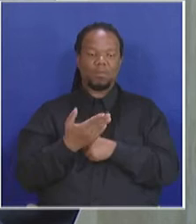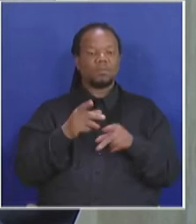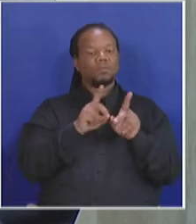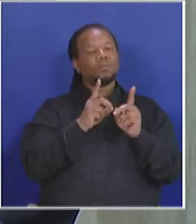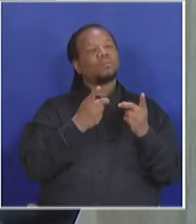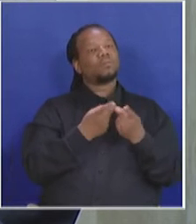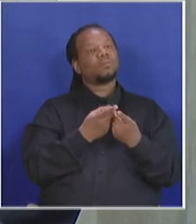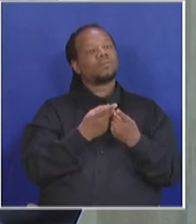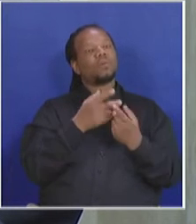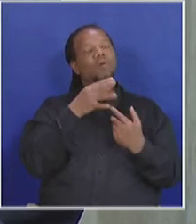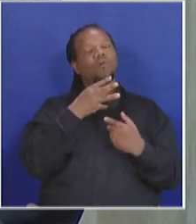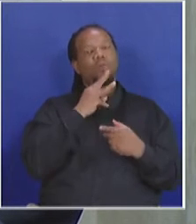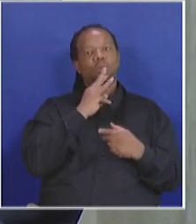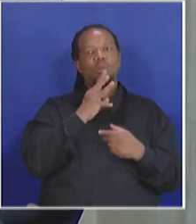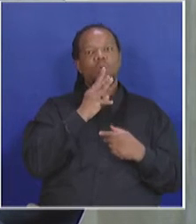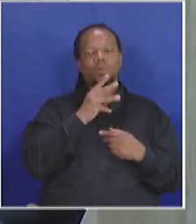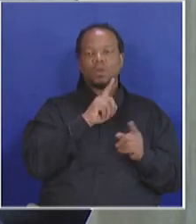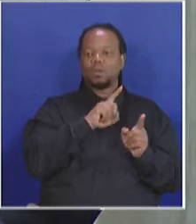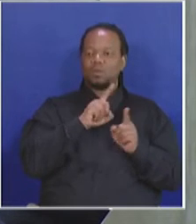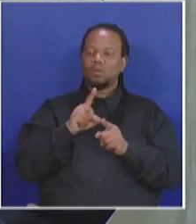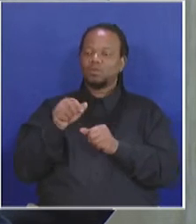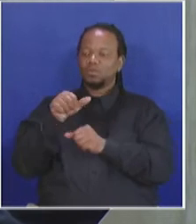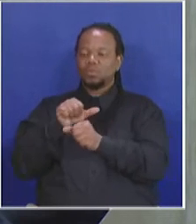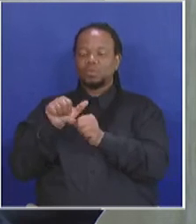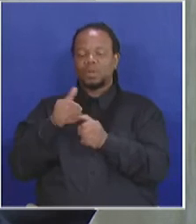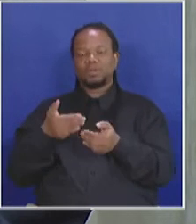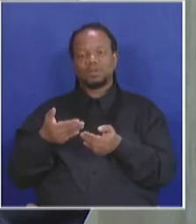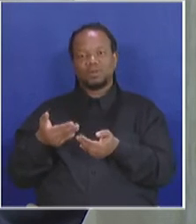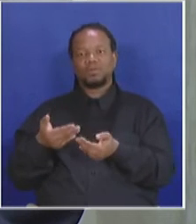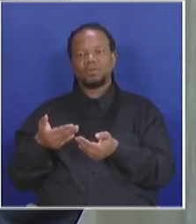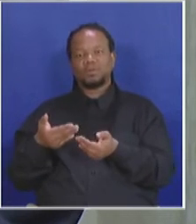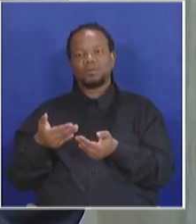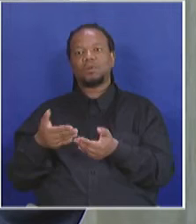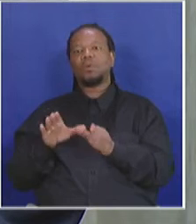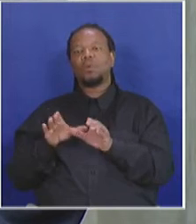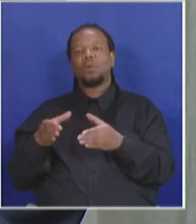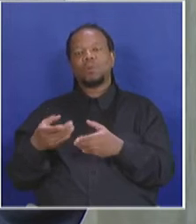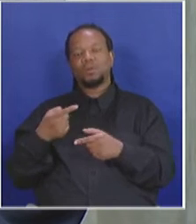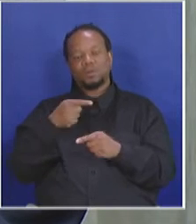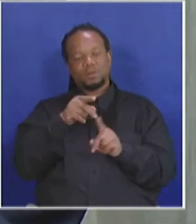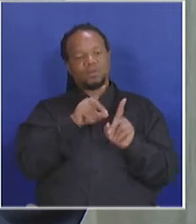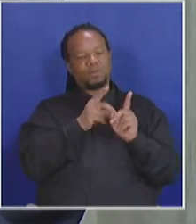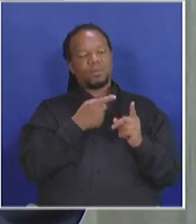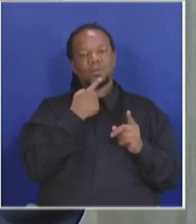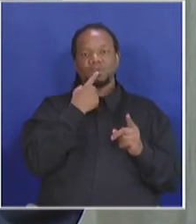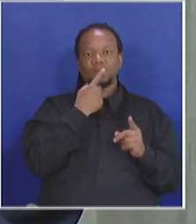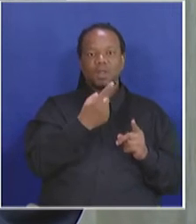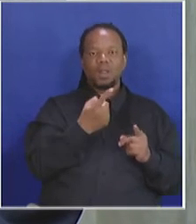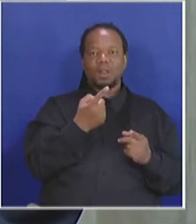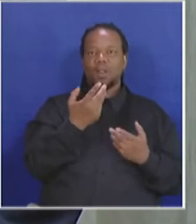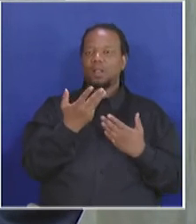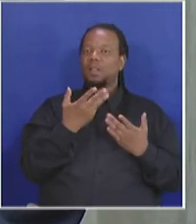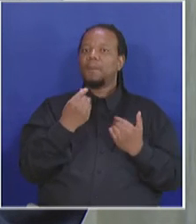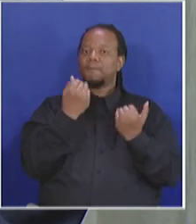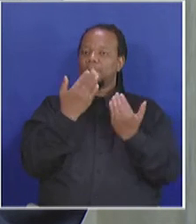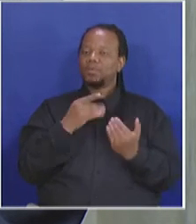and Sanitation appeared before the Social Services Select Committee last week. From its reports, the department is underspending on its budget in